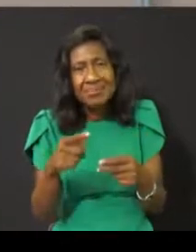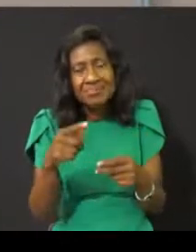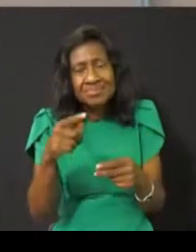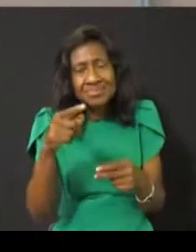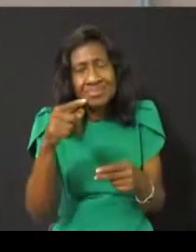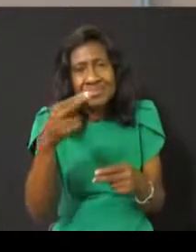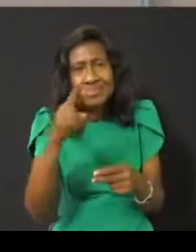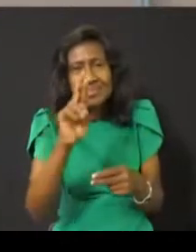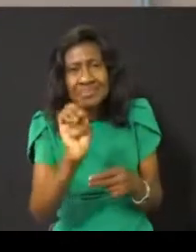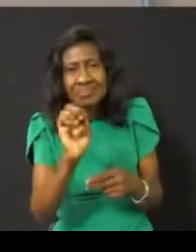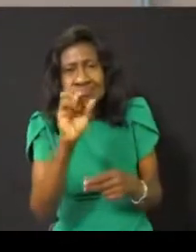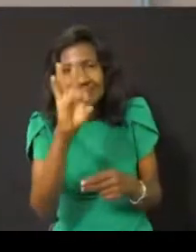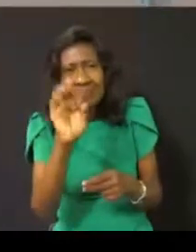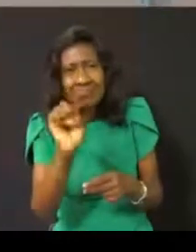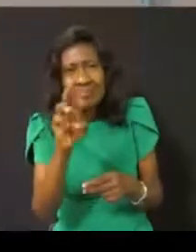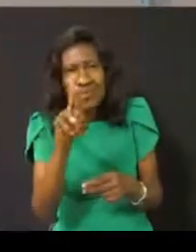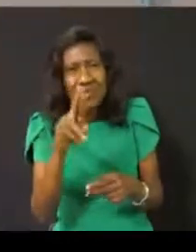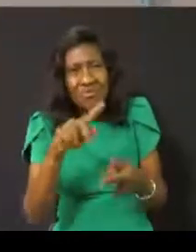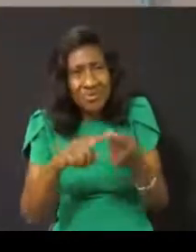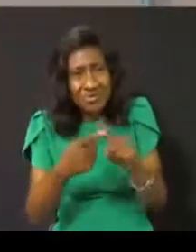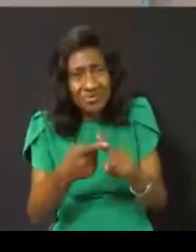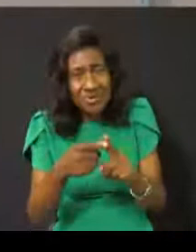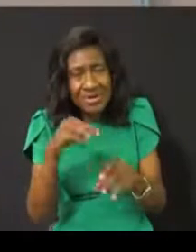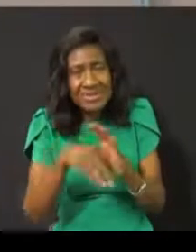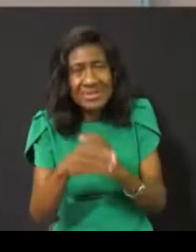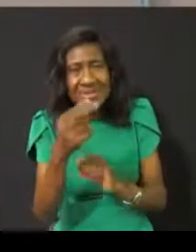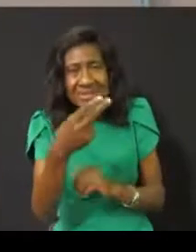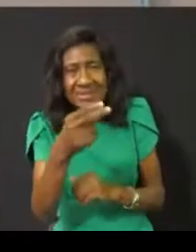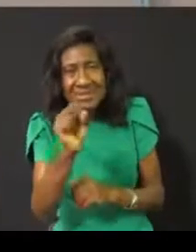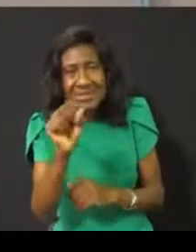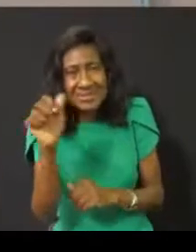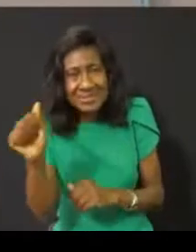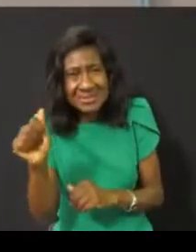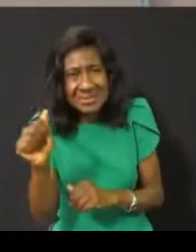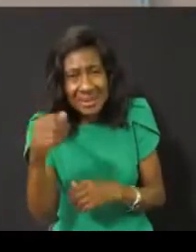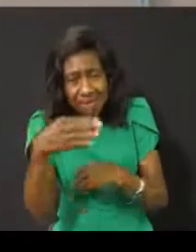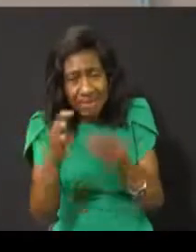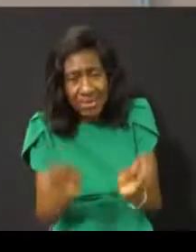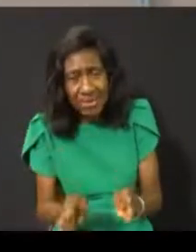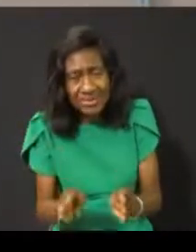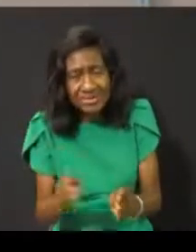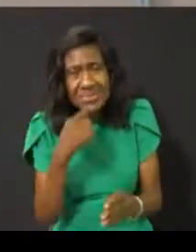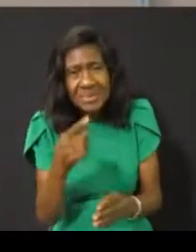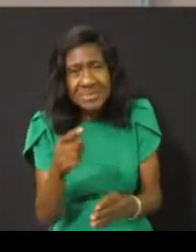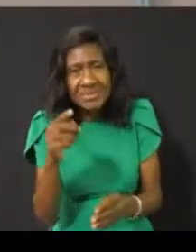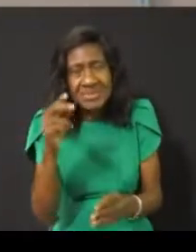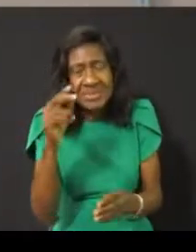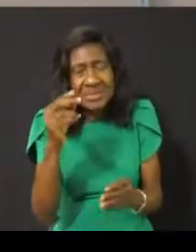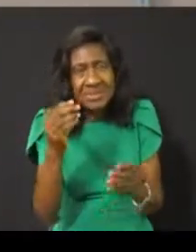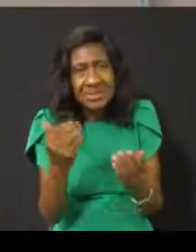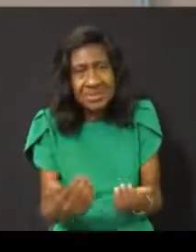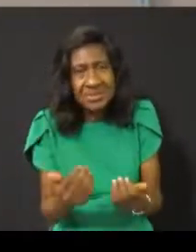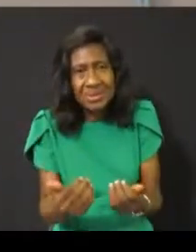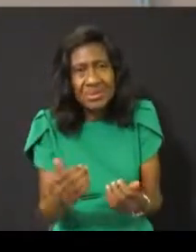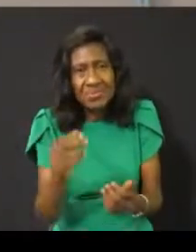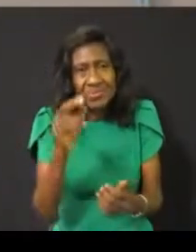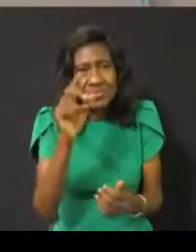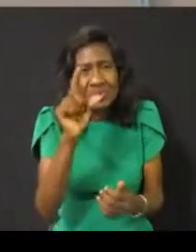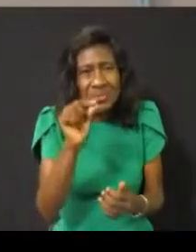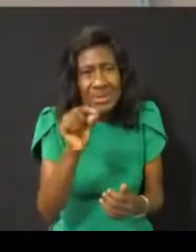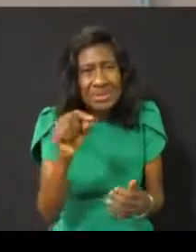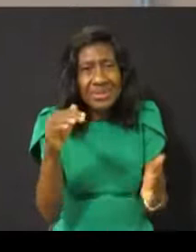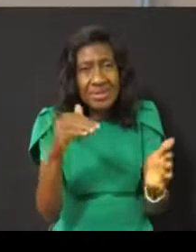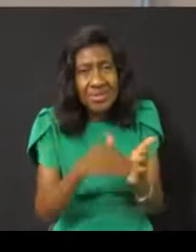for each referred submission. To date, DMS have already awarded over 20,000 CI dollars in